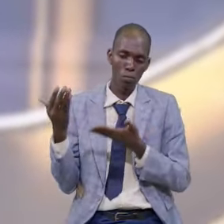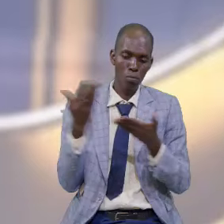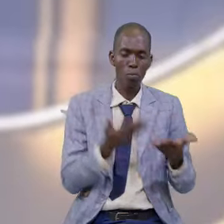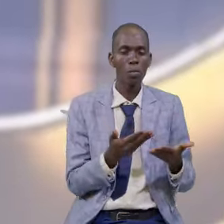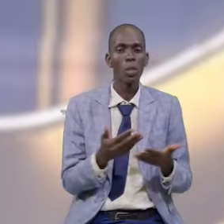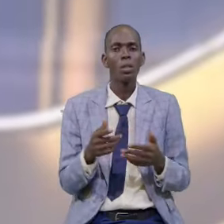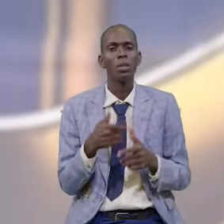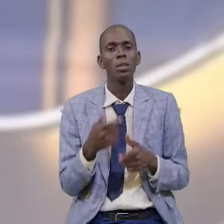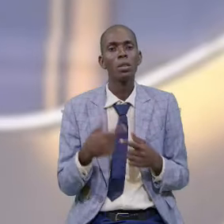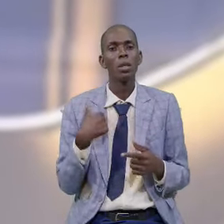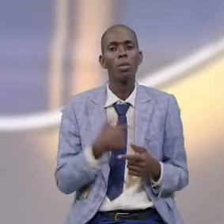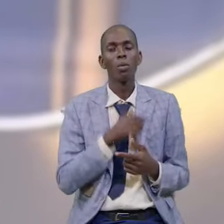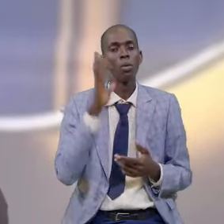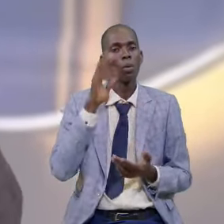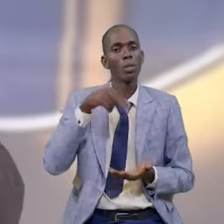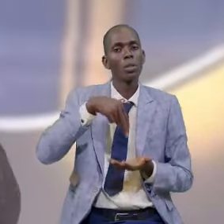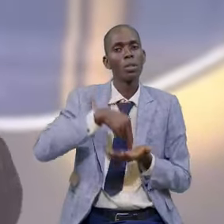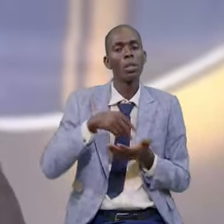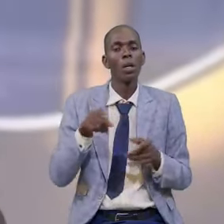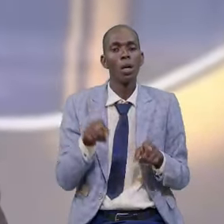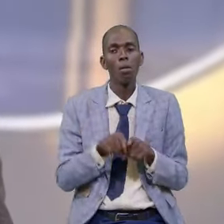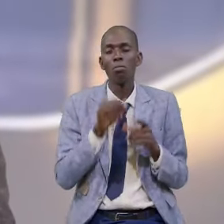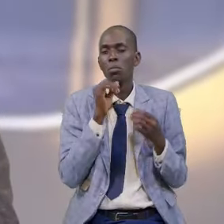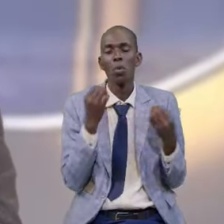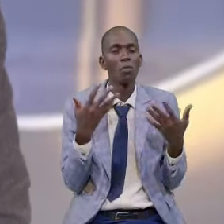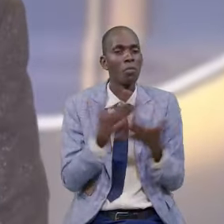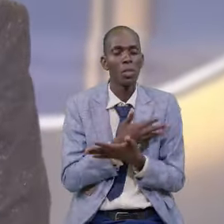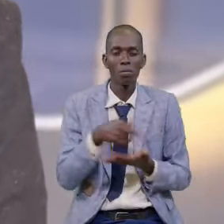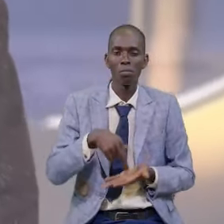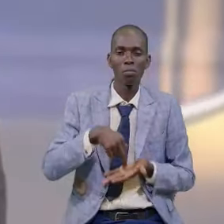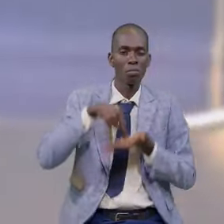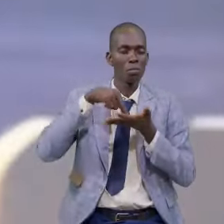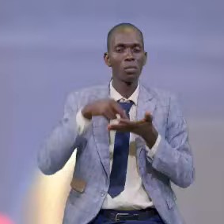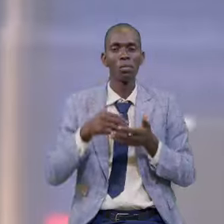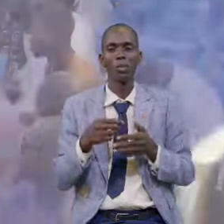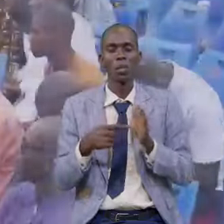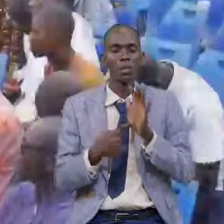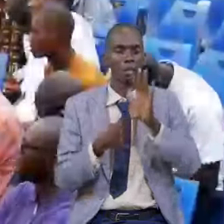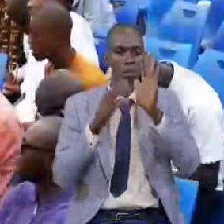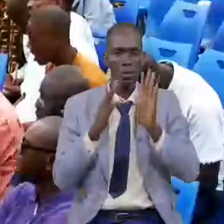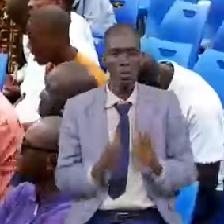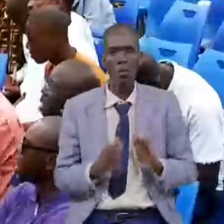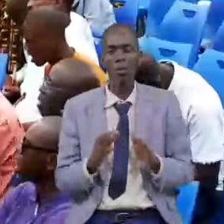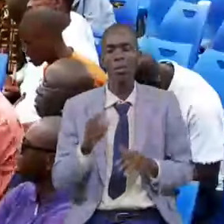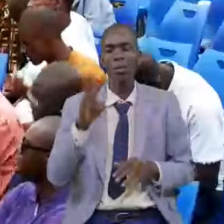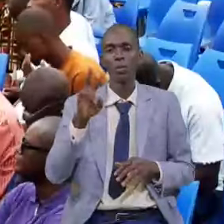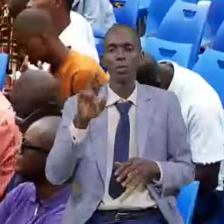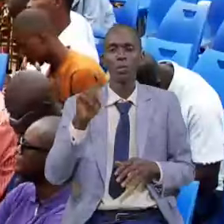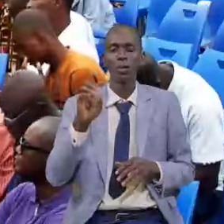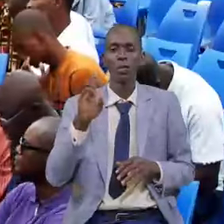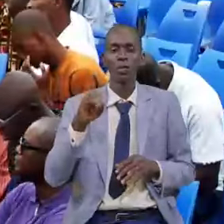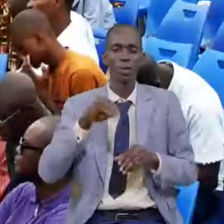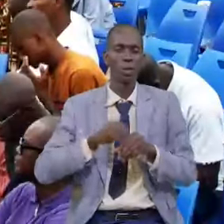as daring ambassadors, virtuous in dominion in Jesus' name. Now, while